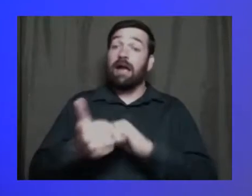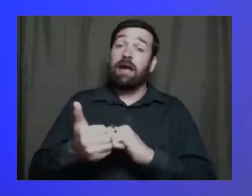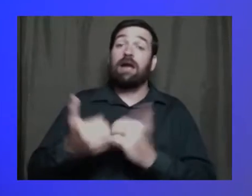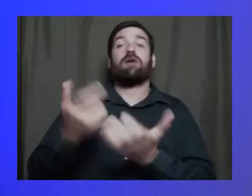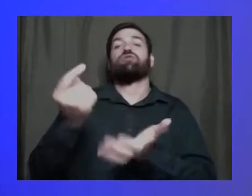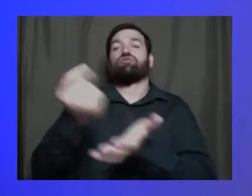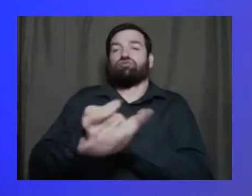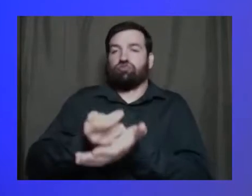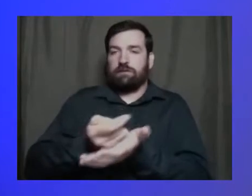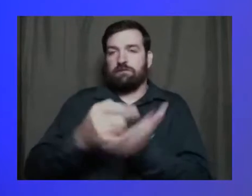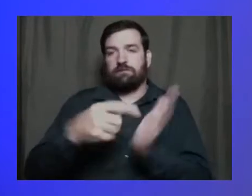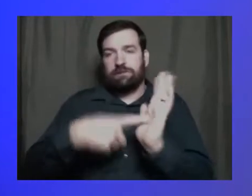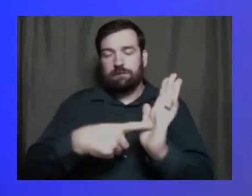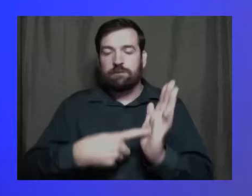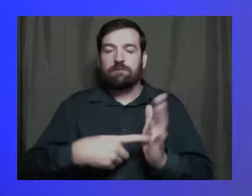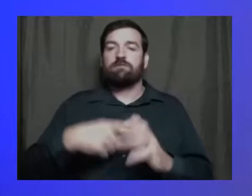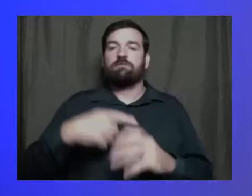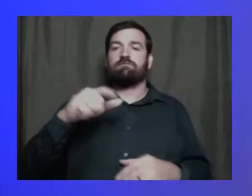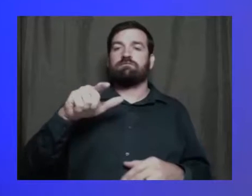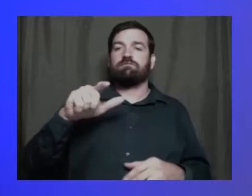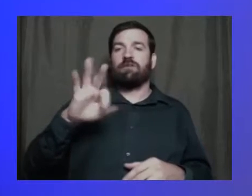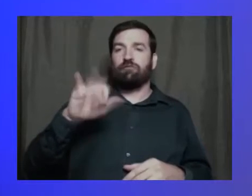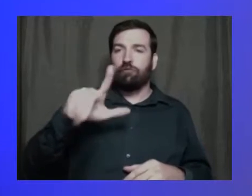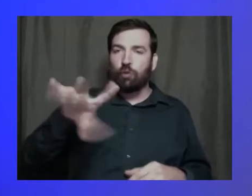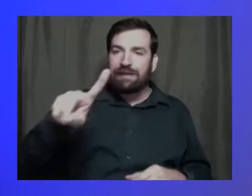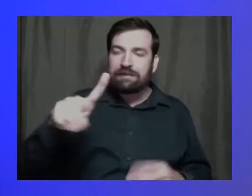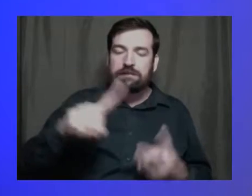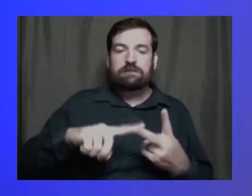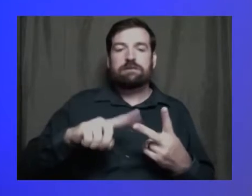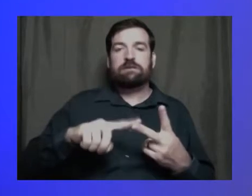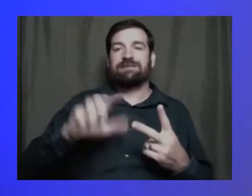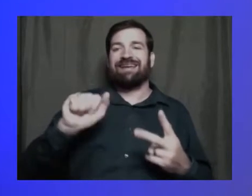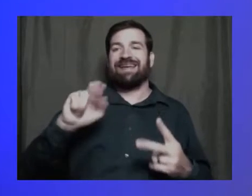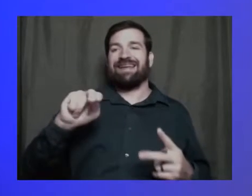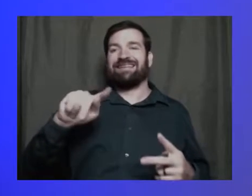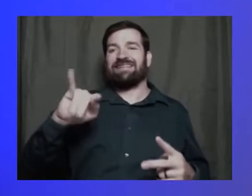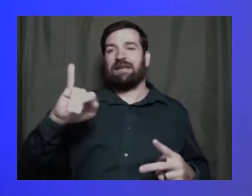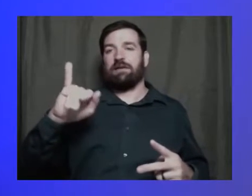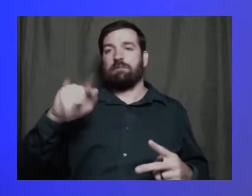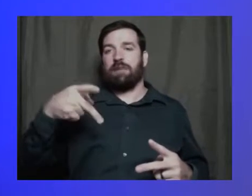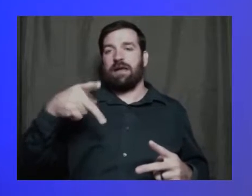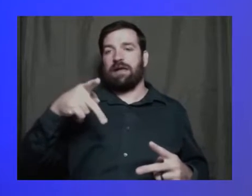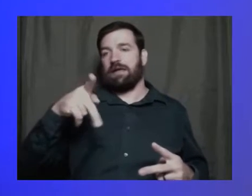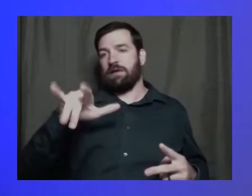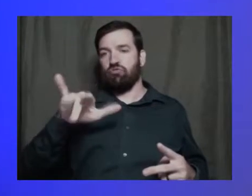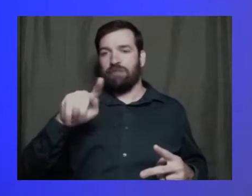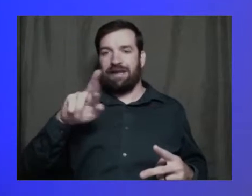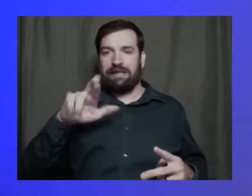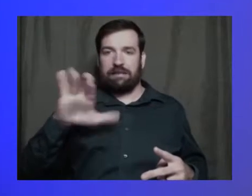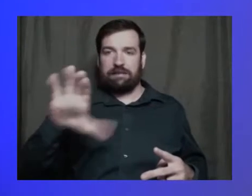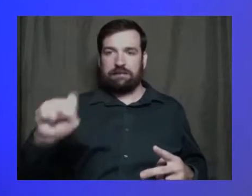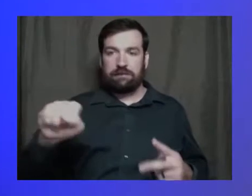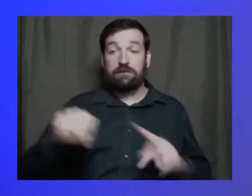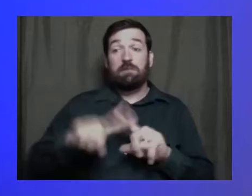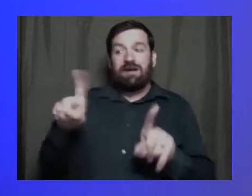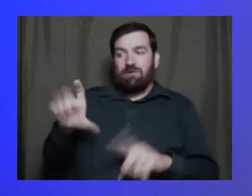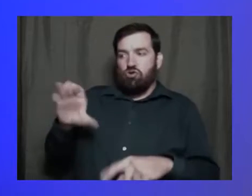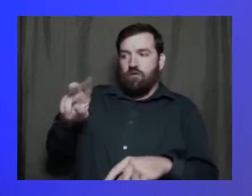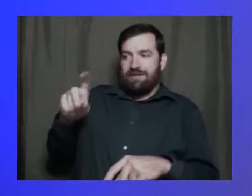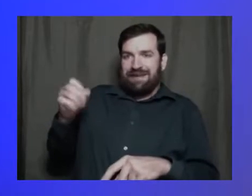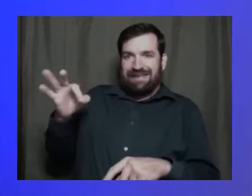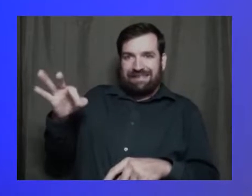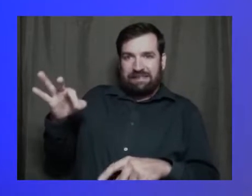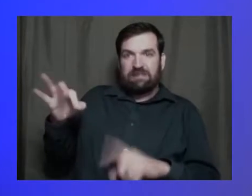fluids, antipyretics as people need them. But COVID-19 is different because knowing that you're positive for COVID-19, you're going to take